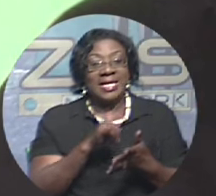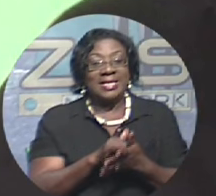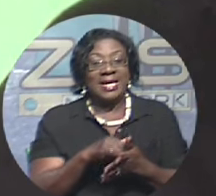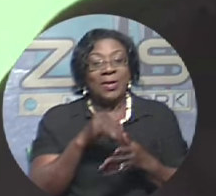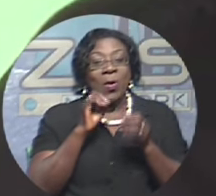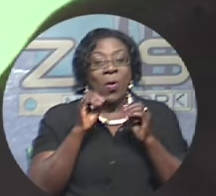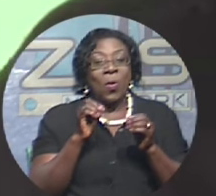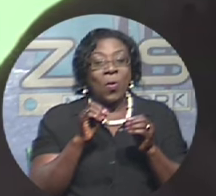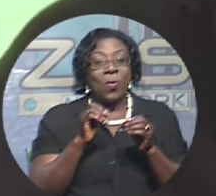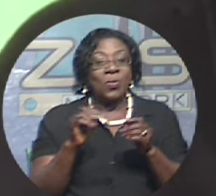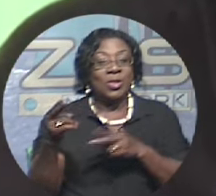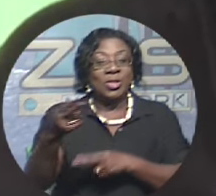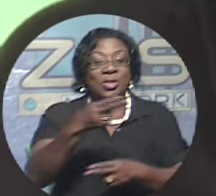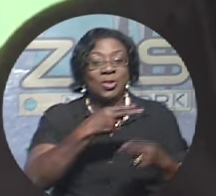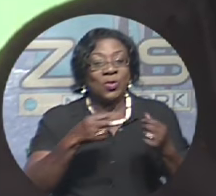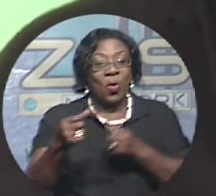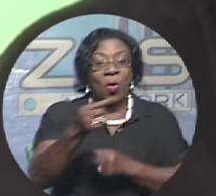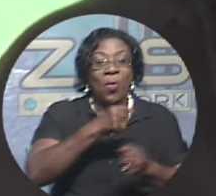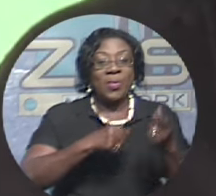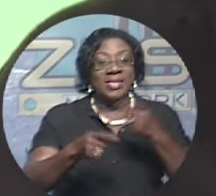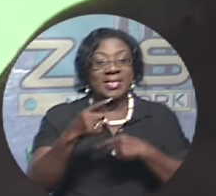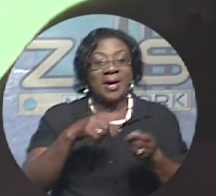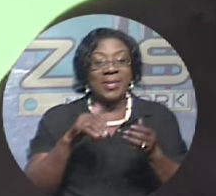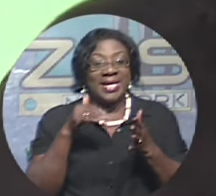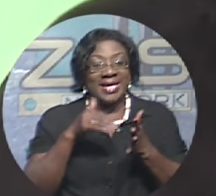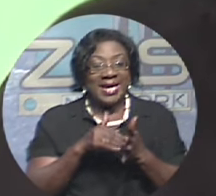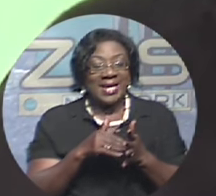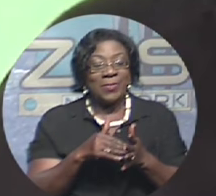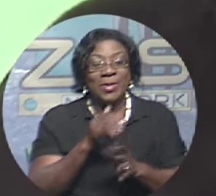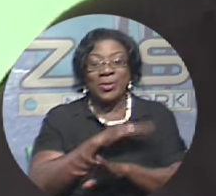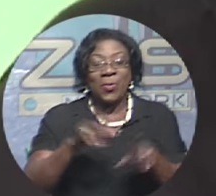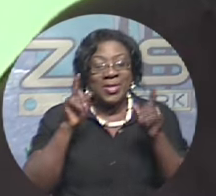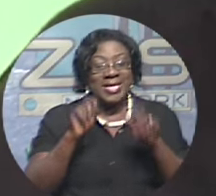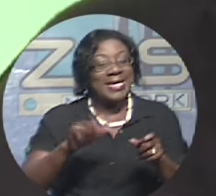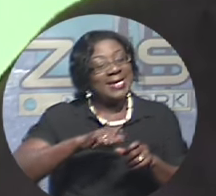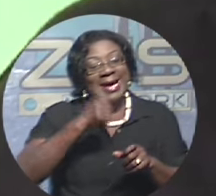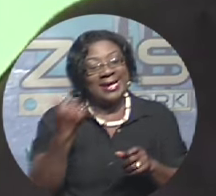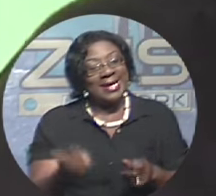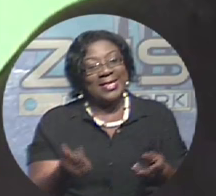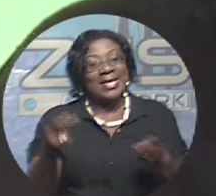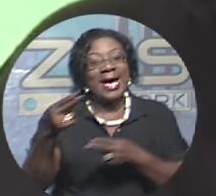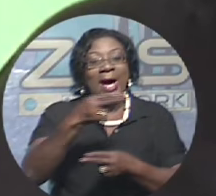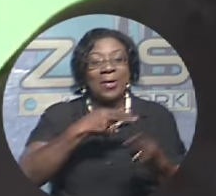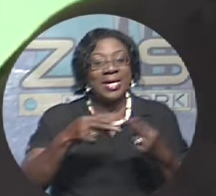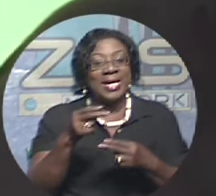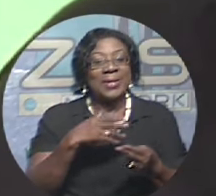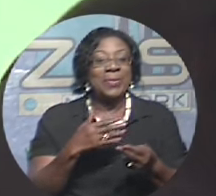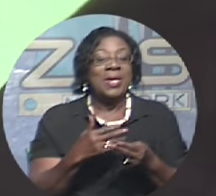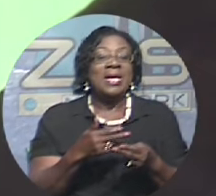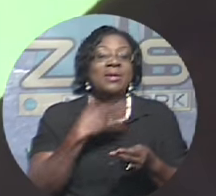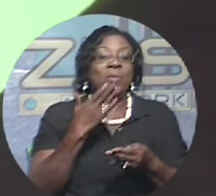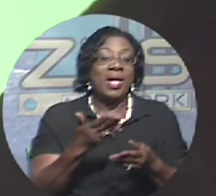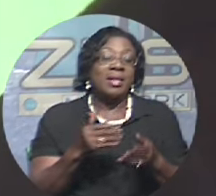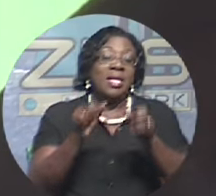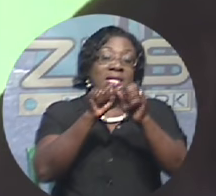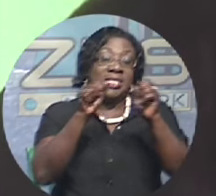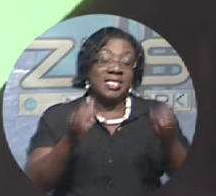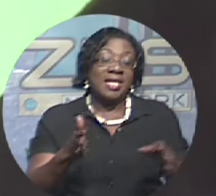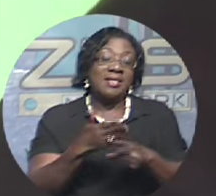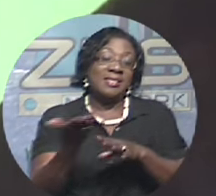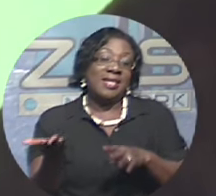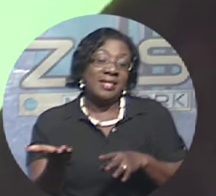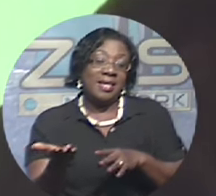my gosh, the storm. They said another storm, not another storm. We don't need another hurricane walking. So I said, well, the shelters are there